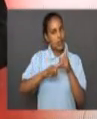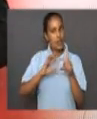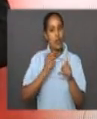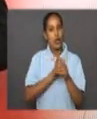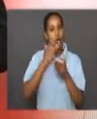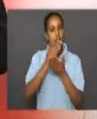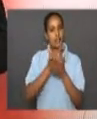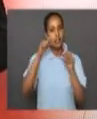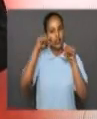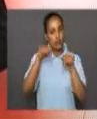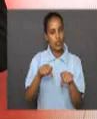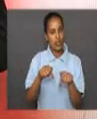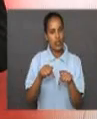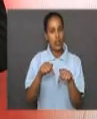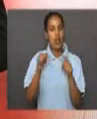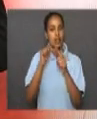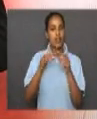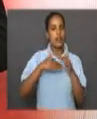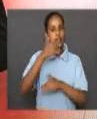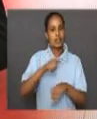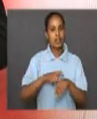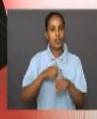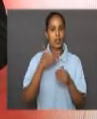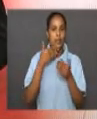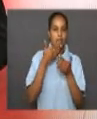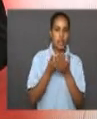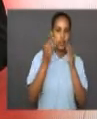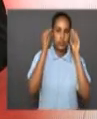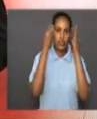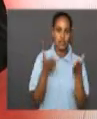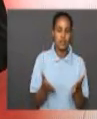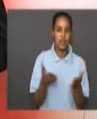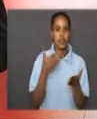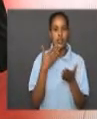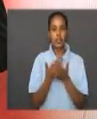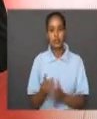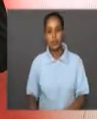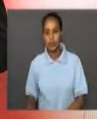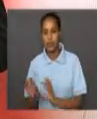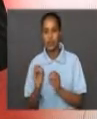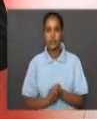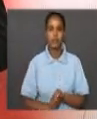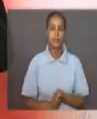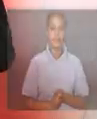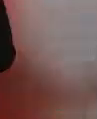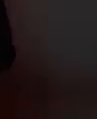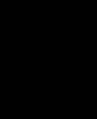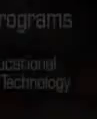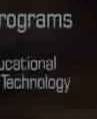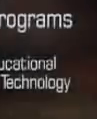our lesson for today. Until next time, thank you, teacher. Thank you, students.